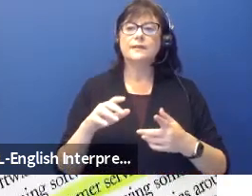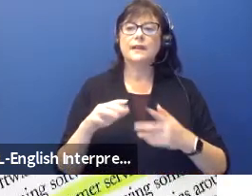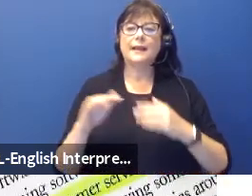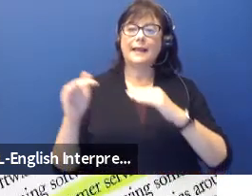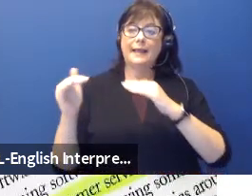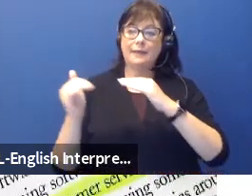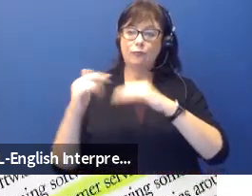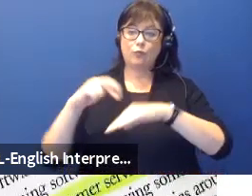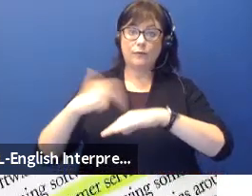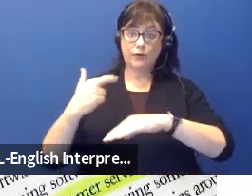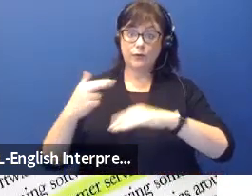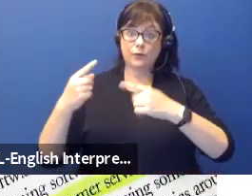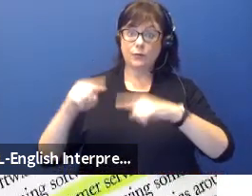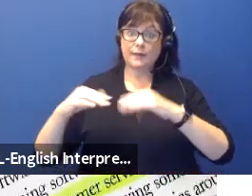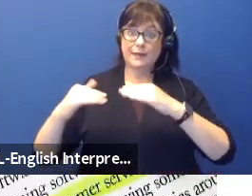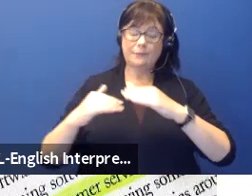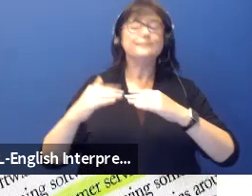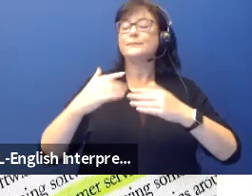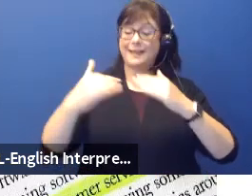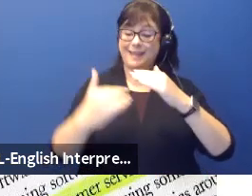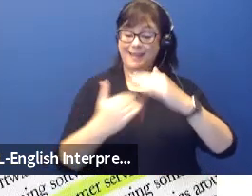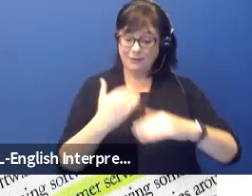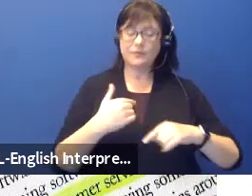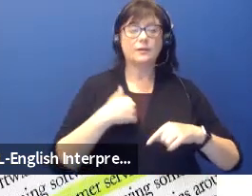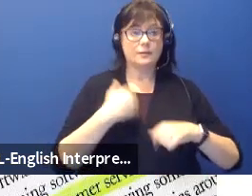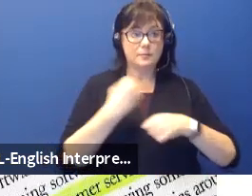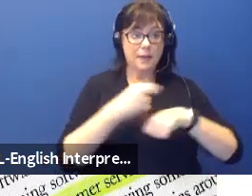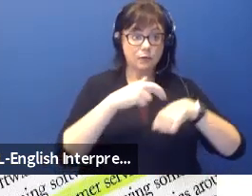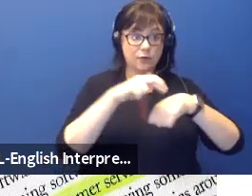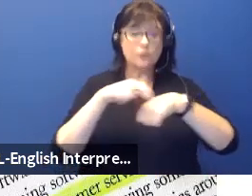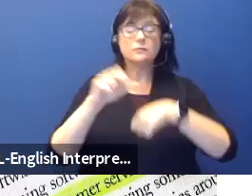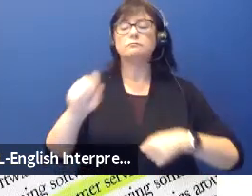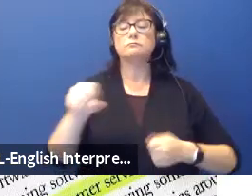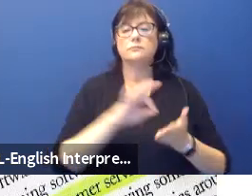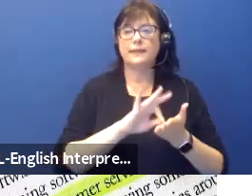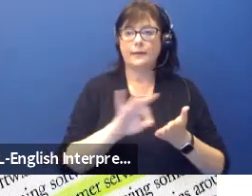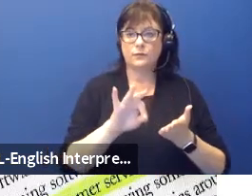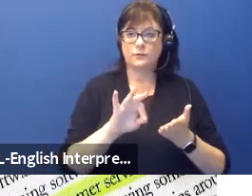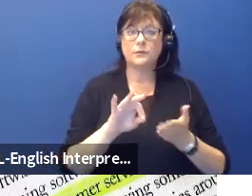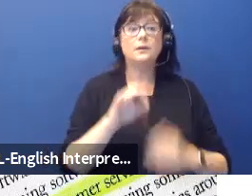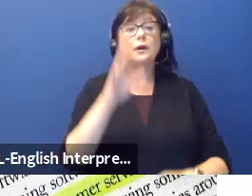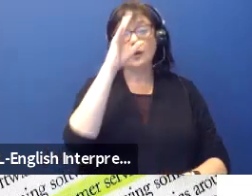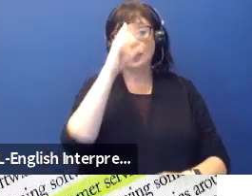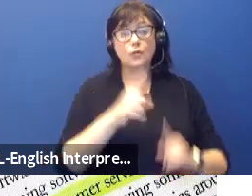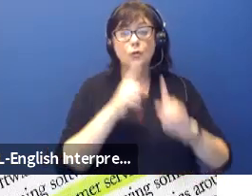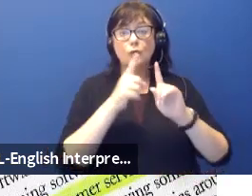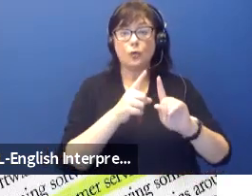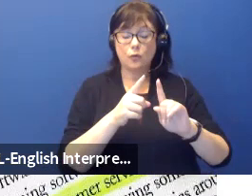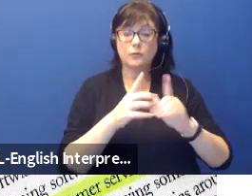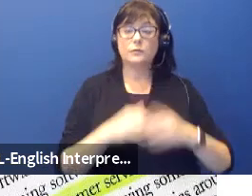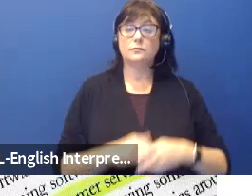here. And once again, the target is 50%. So the ministry is asking us to aim to have at least 50%